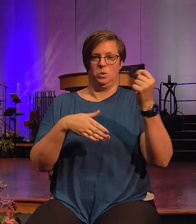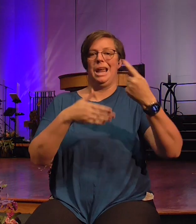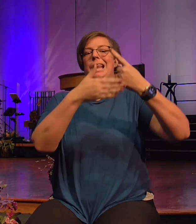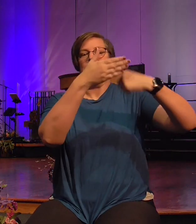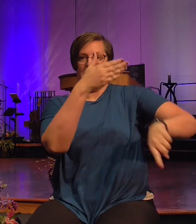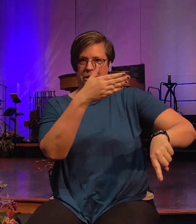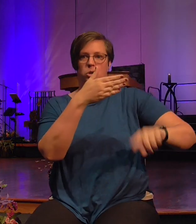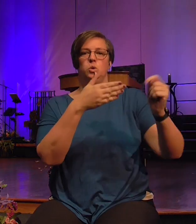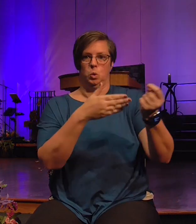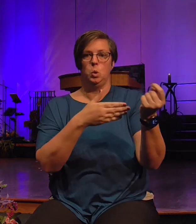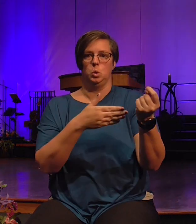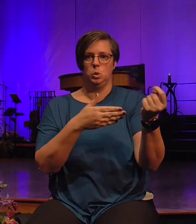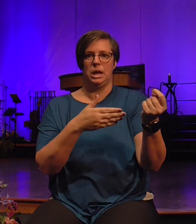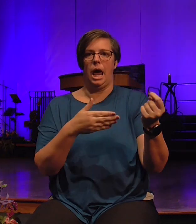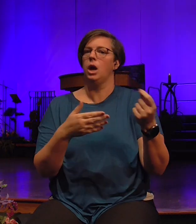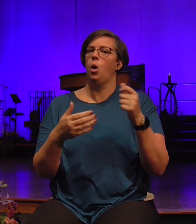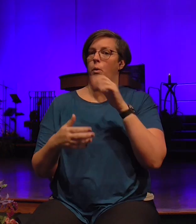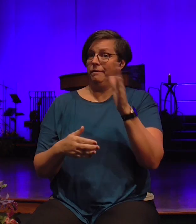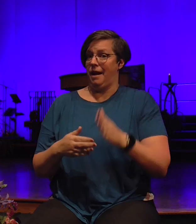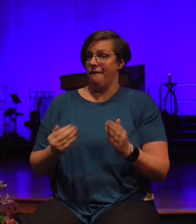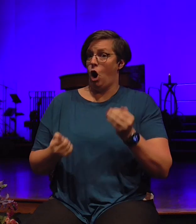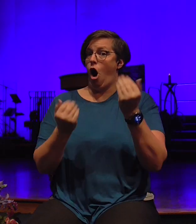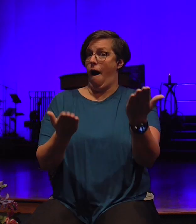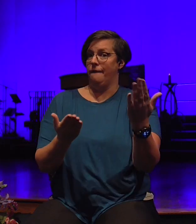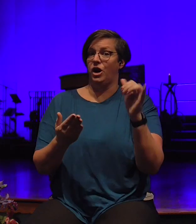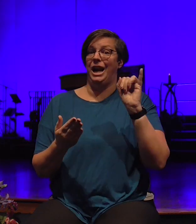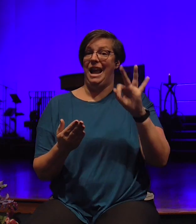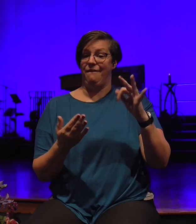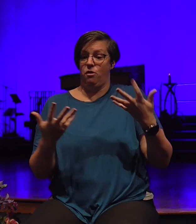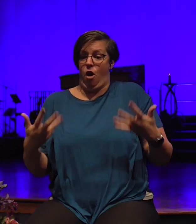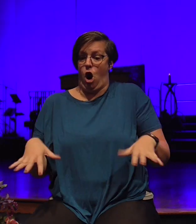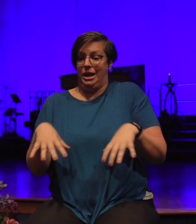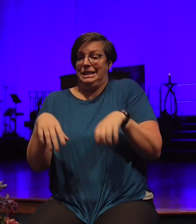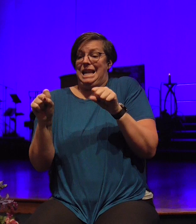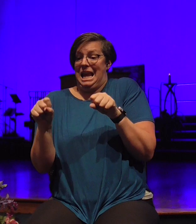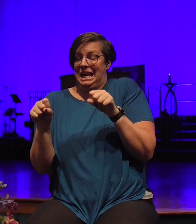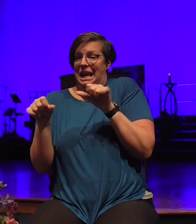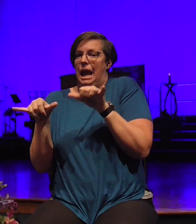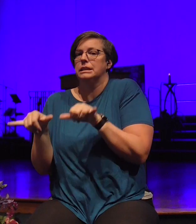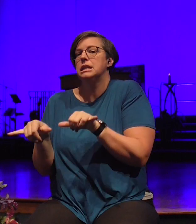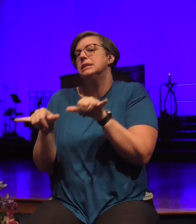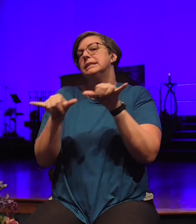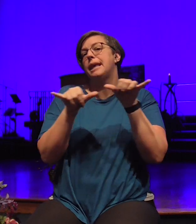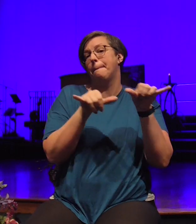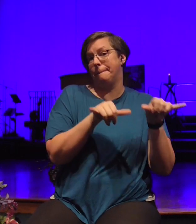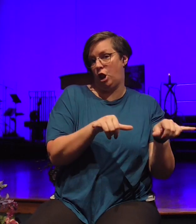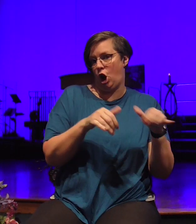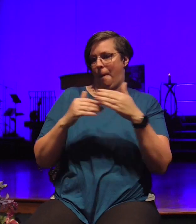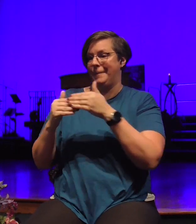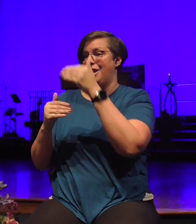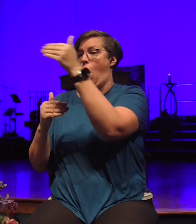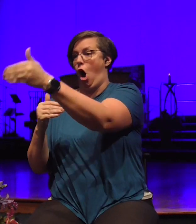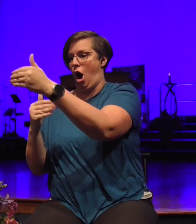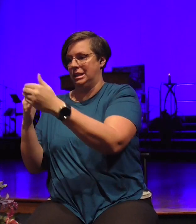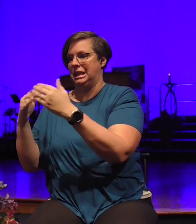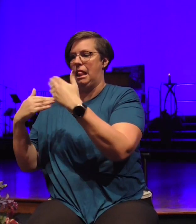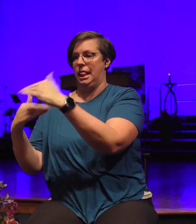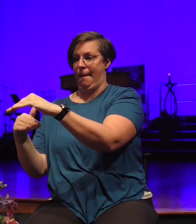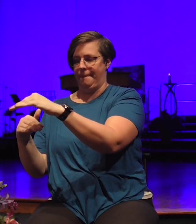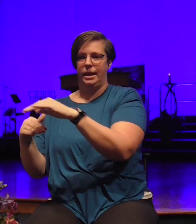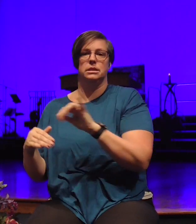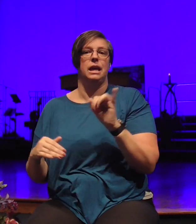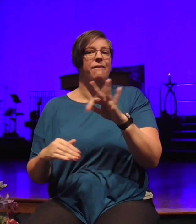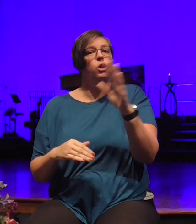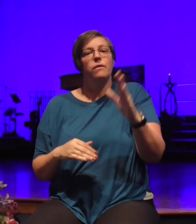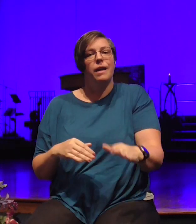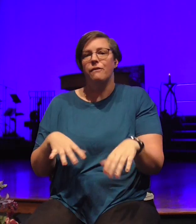here before. We're trying something new. So if you've taken Beyond Limits, it's somewhat similar. And if you've never taken a basics class to learn